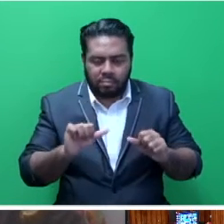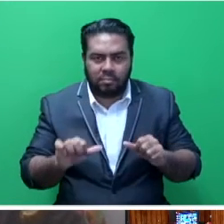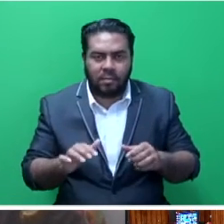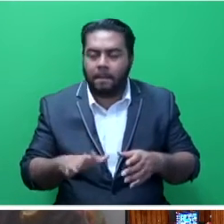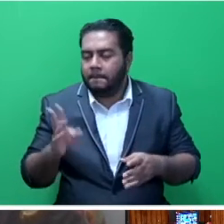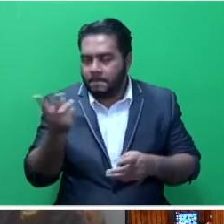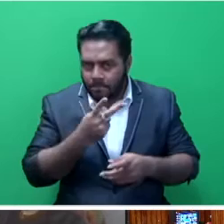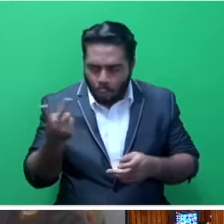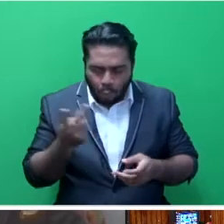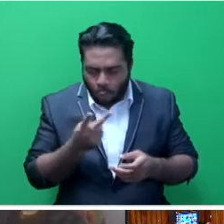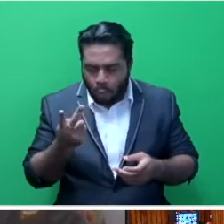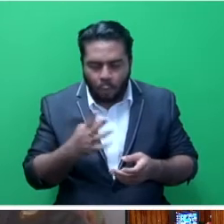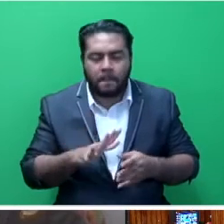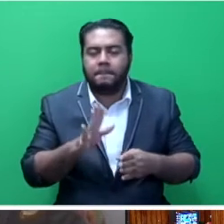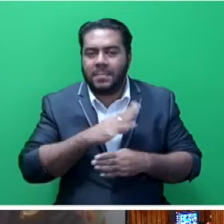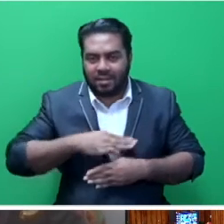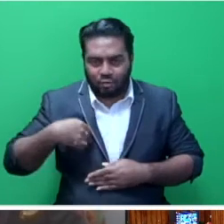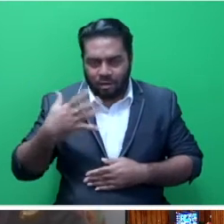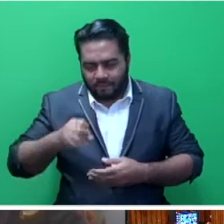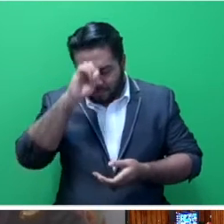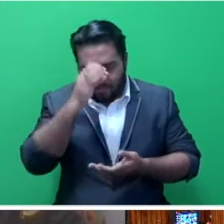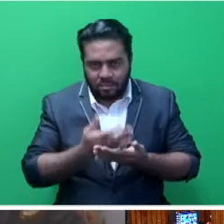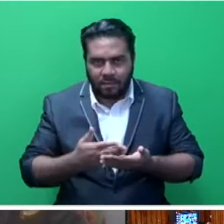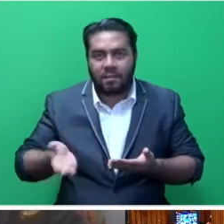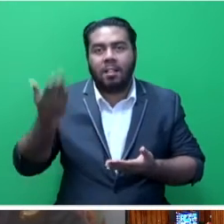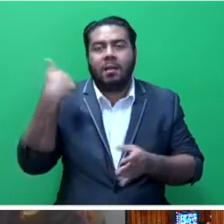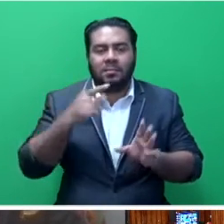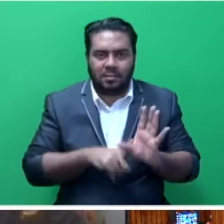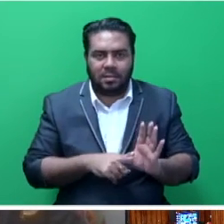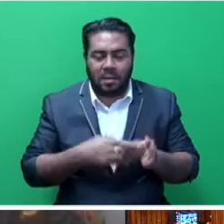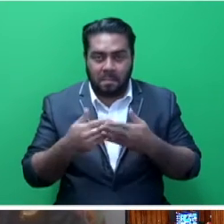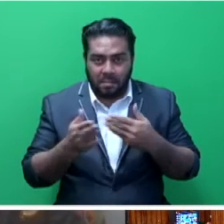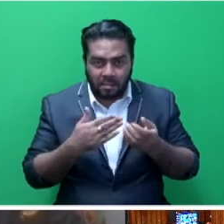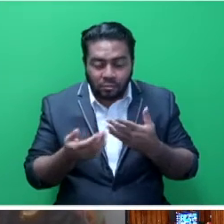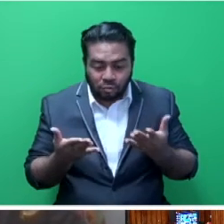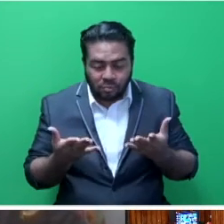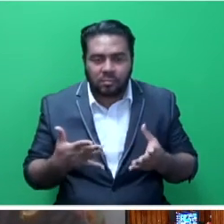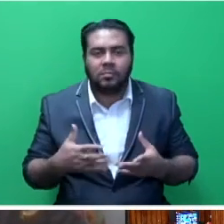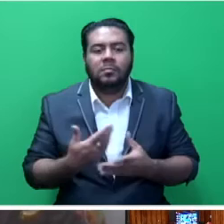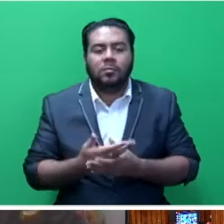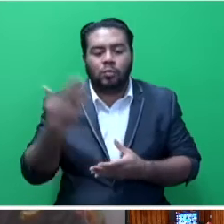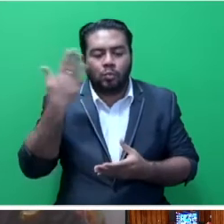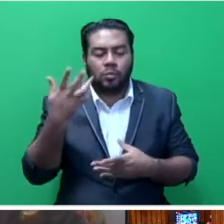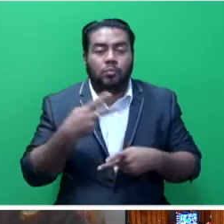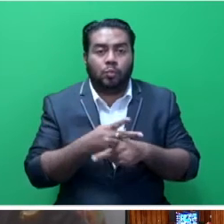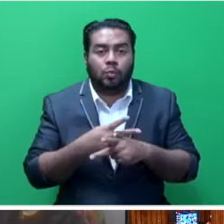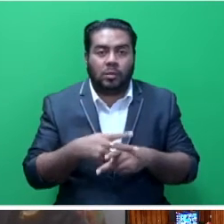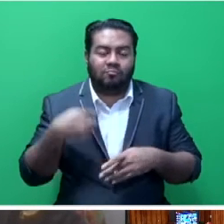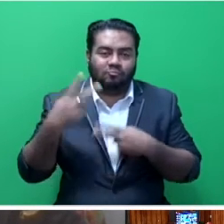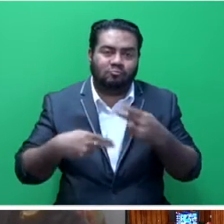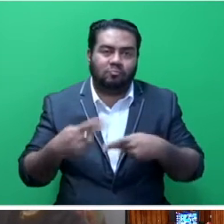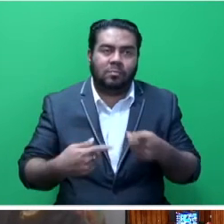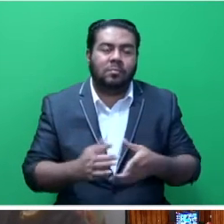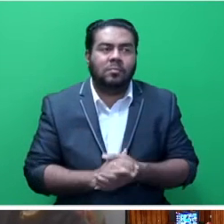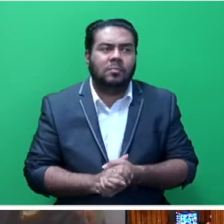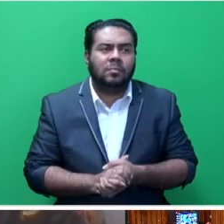had extensive experience of the last year in managing and restarting the schooling process after COVID-19 outbreak. And we